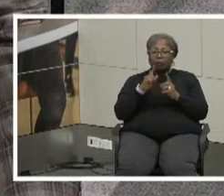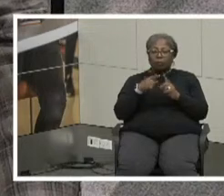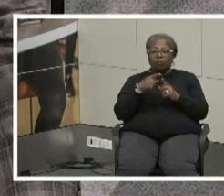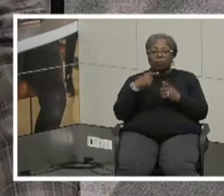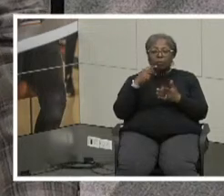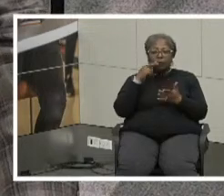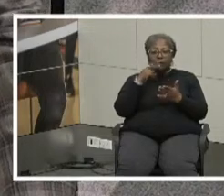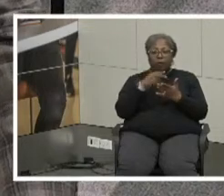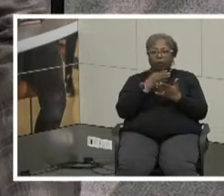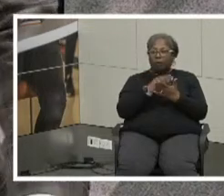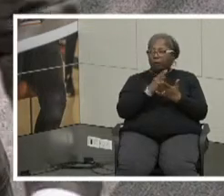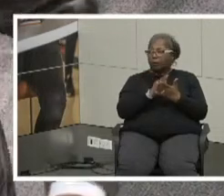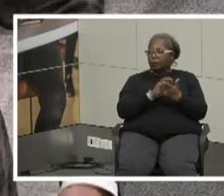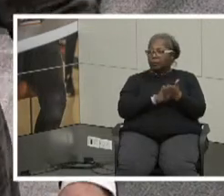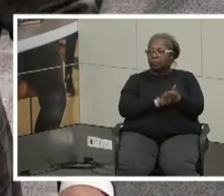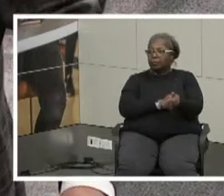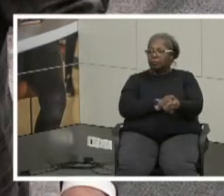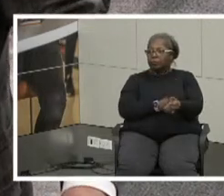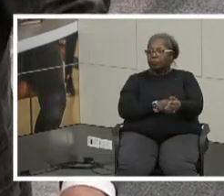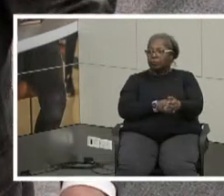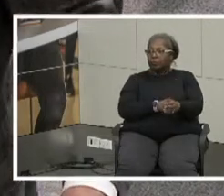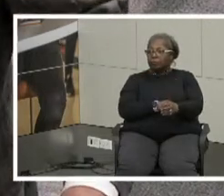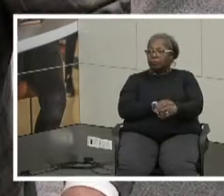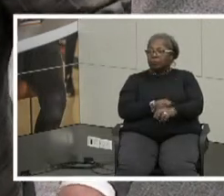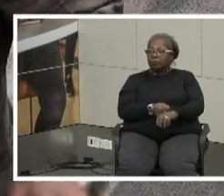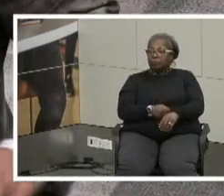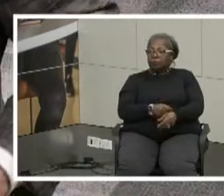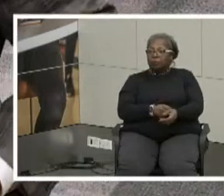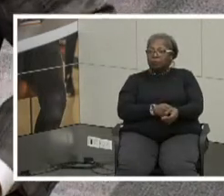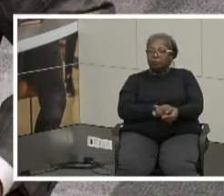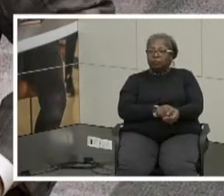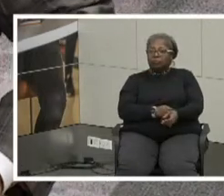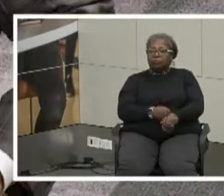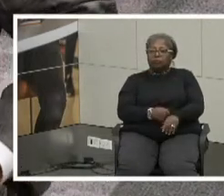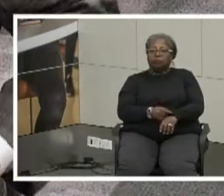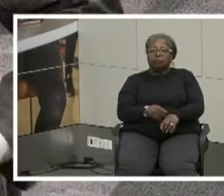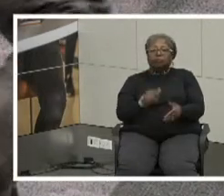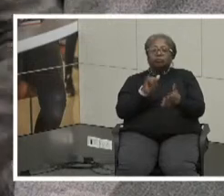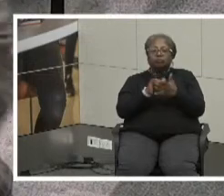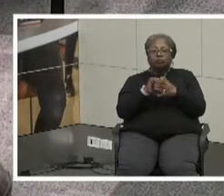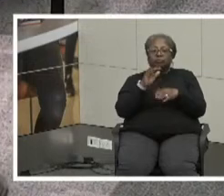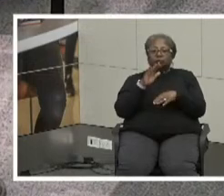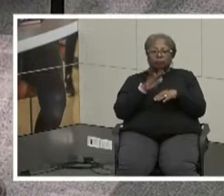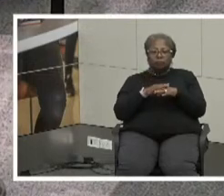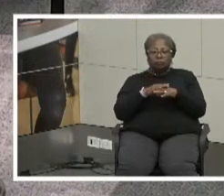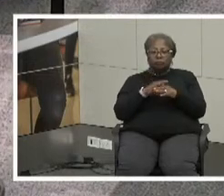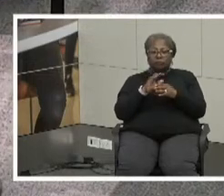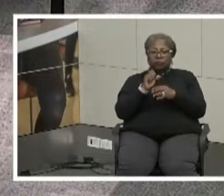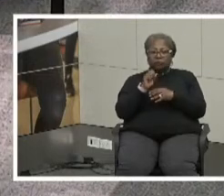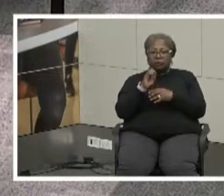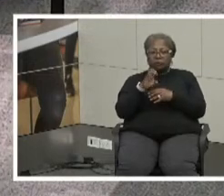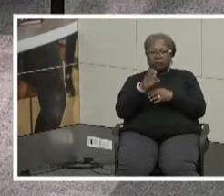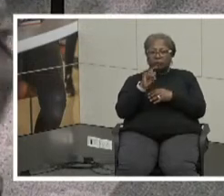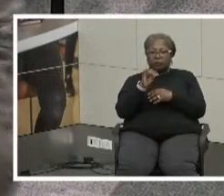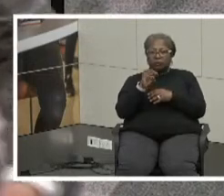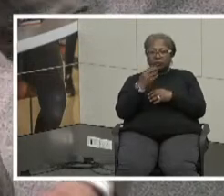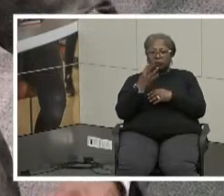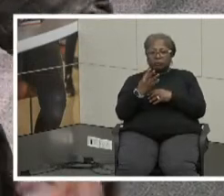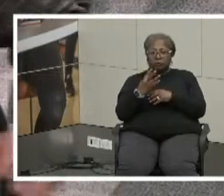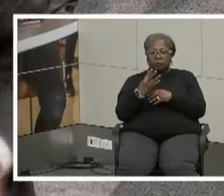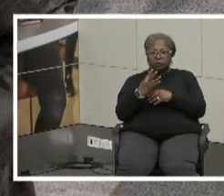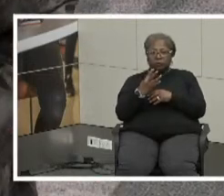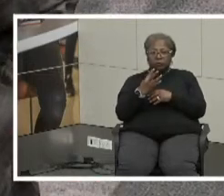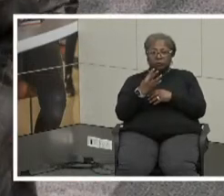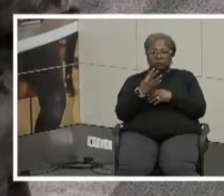our budget uh expenditures that's on U uh section four uh